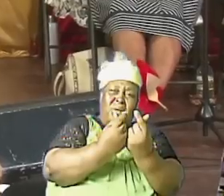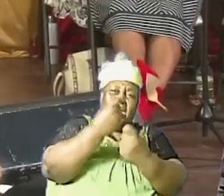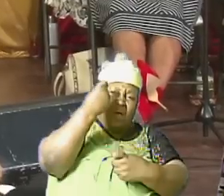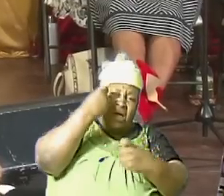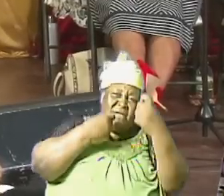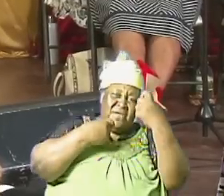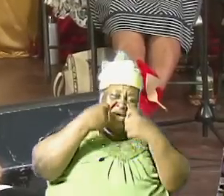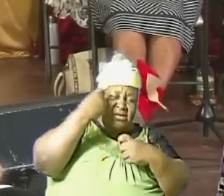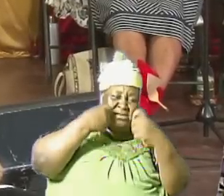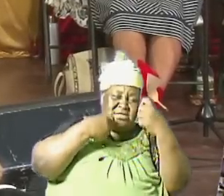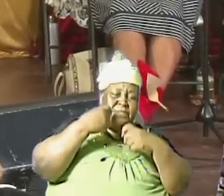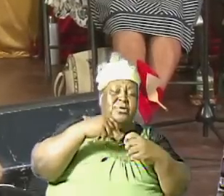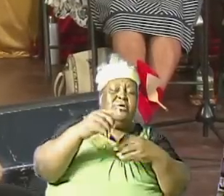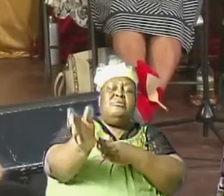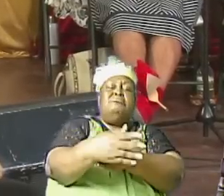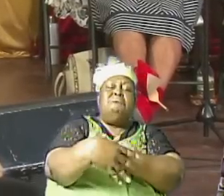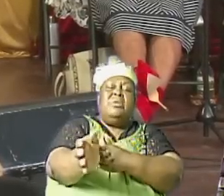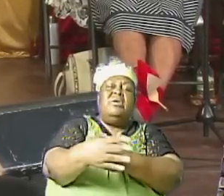expert fishermen